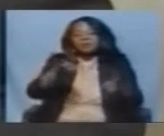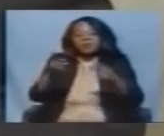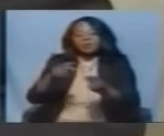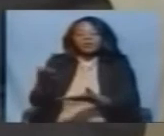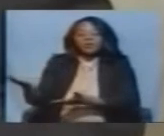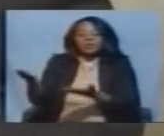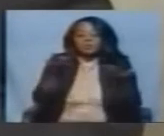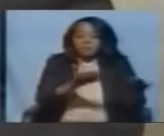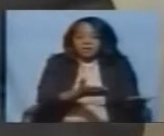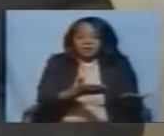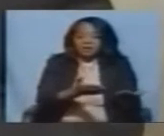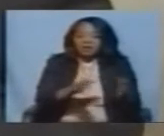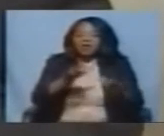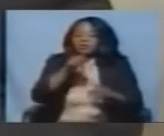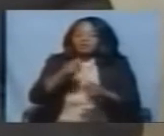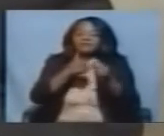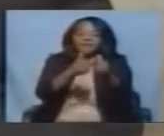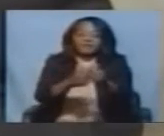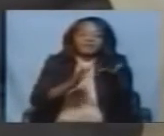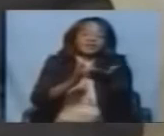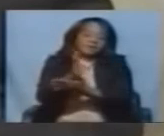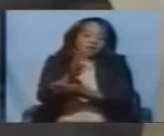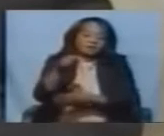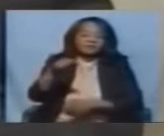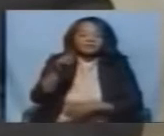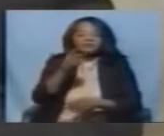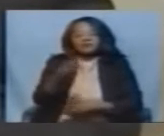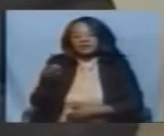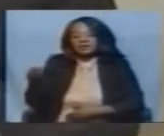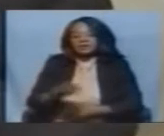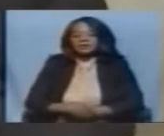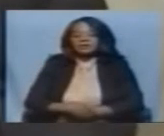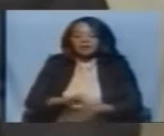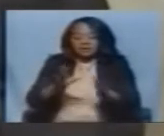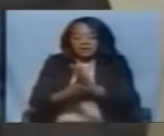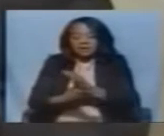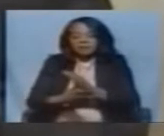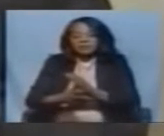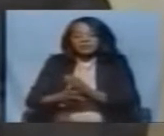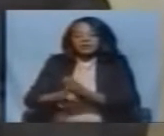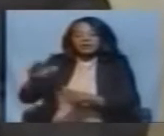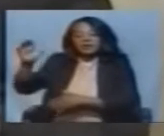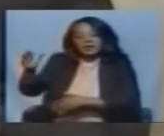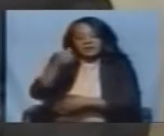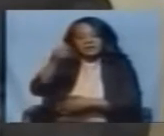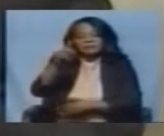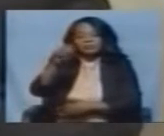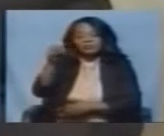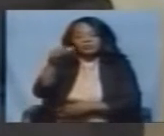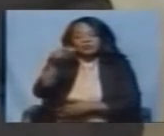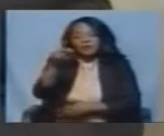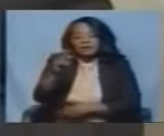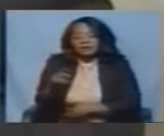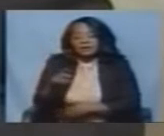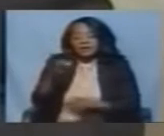are actually not doing the correct thing, taking them to task, because what that means is if we come to your organization and you find that